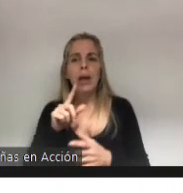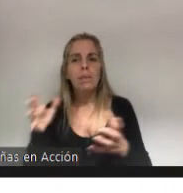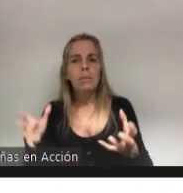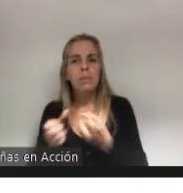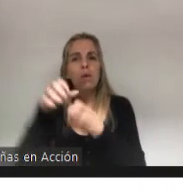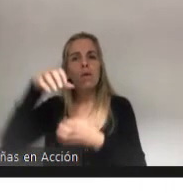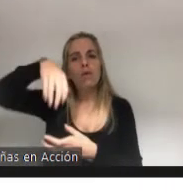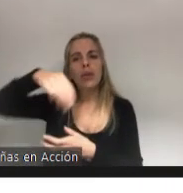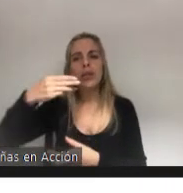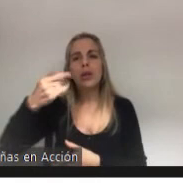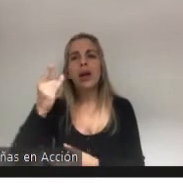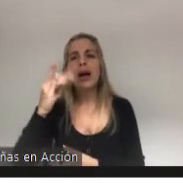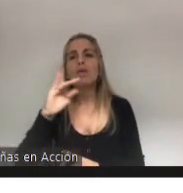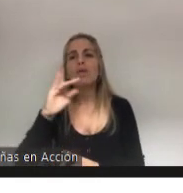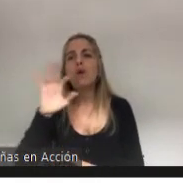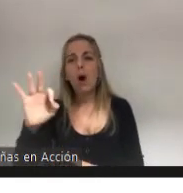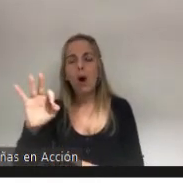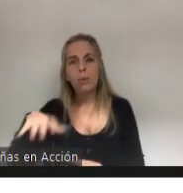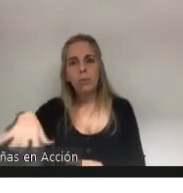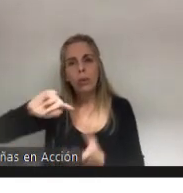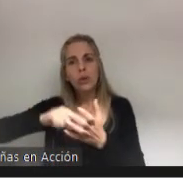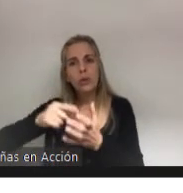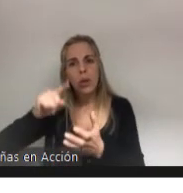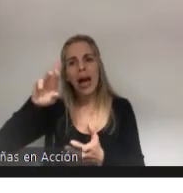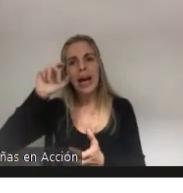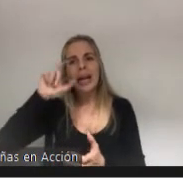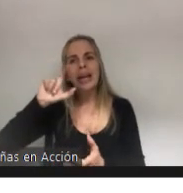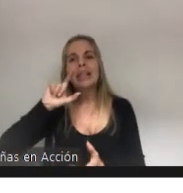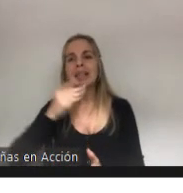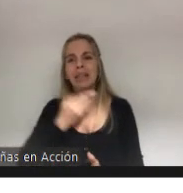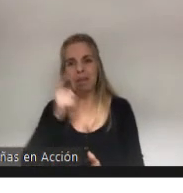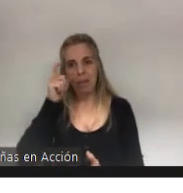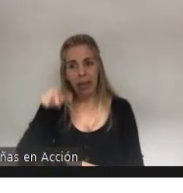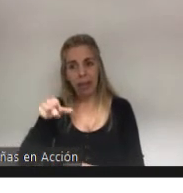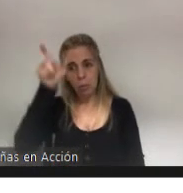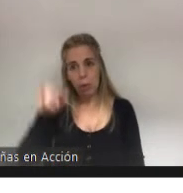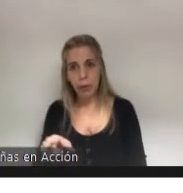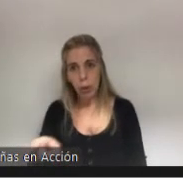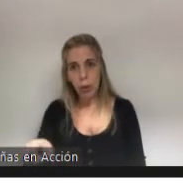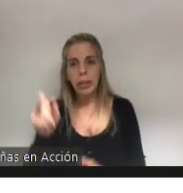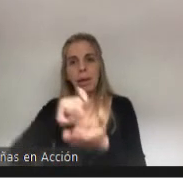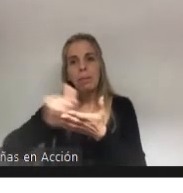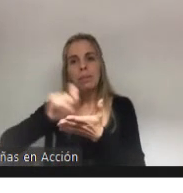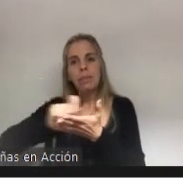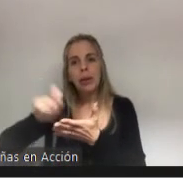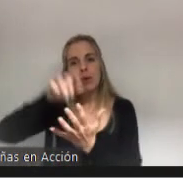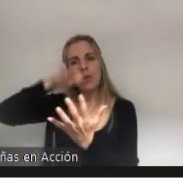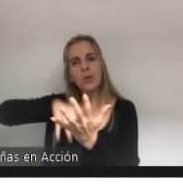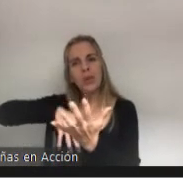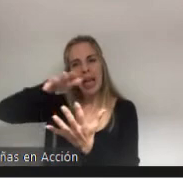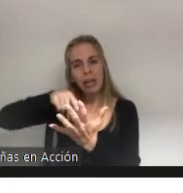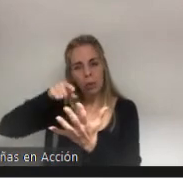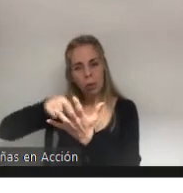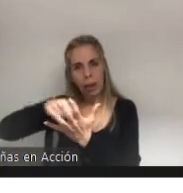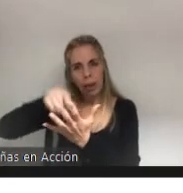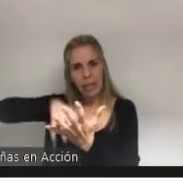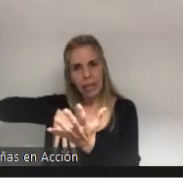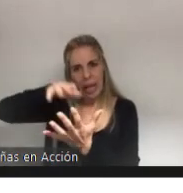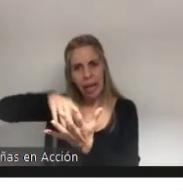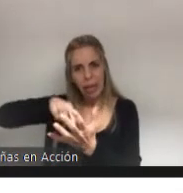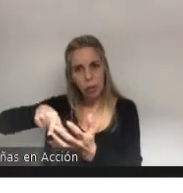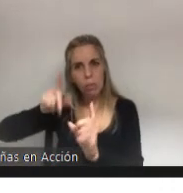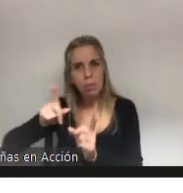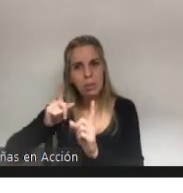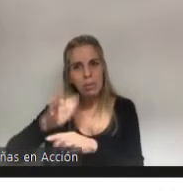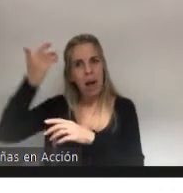on Nabucco Foundation in Recife. Moisi, he wrote a book. He was the